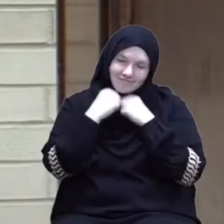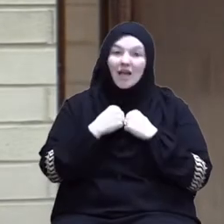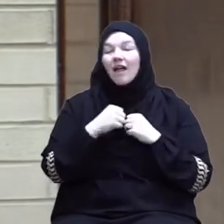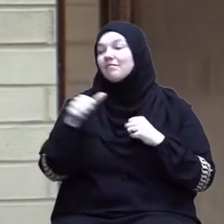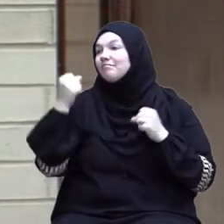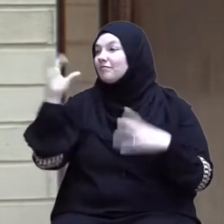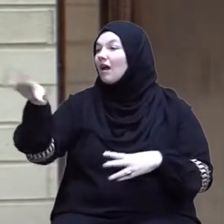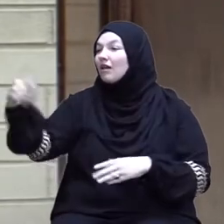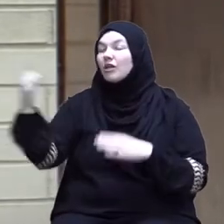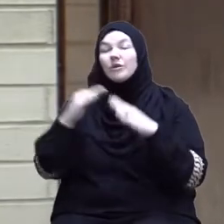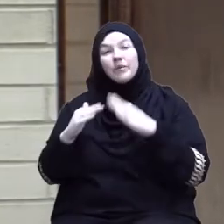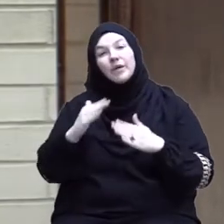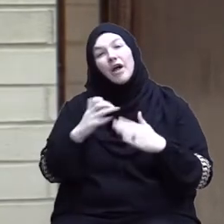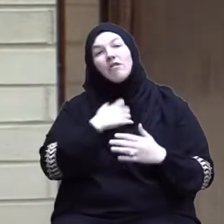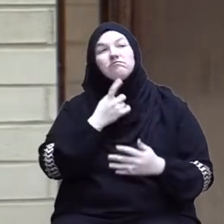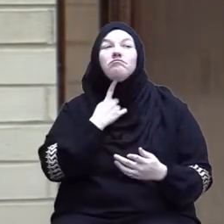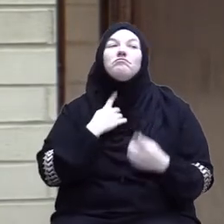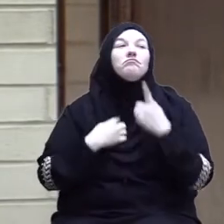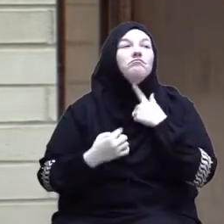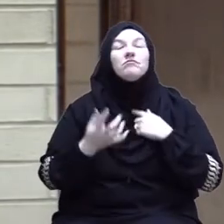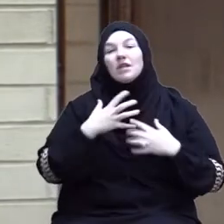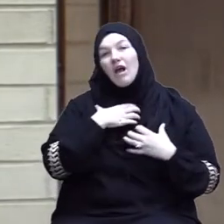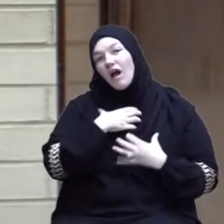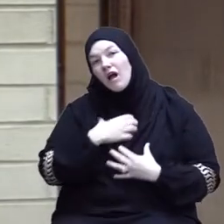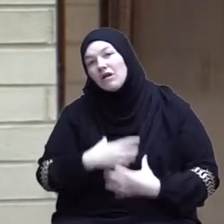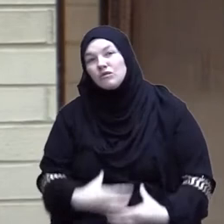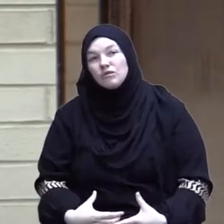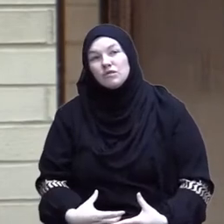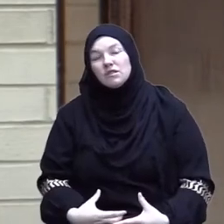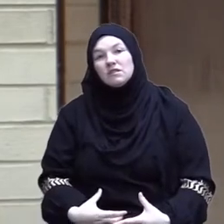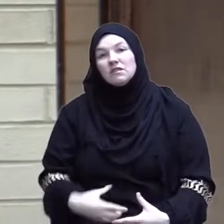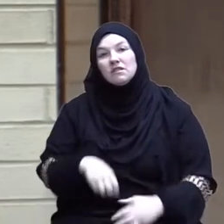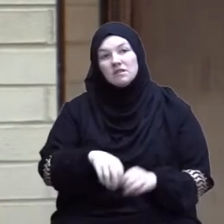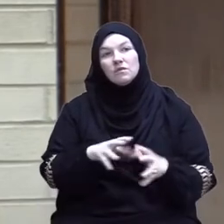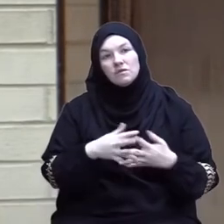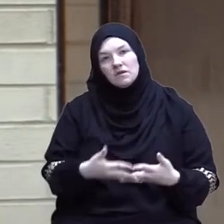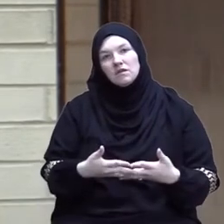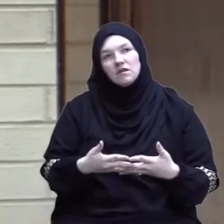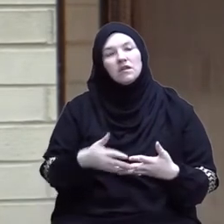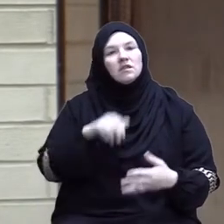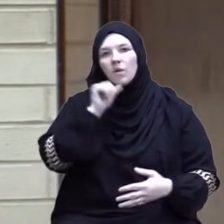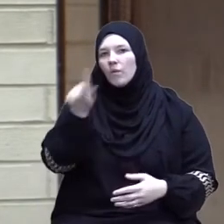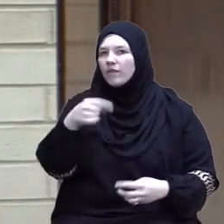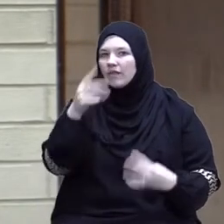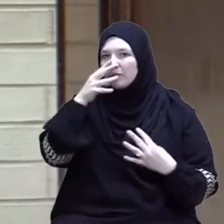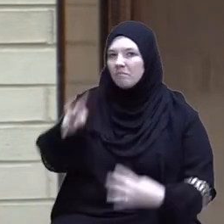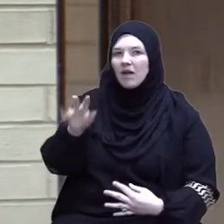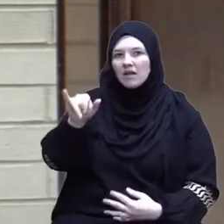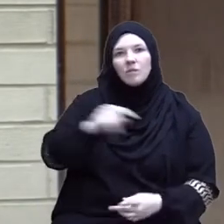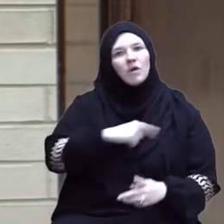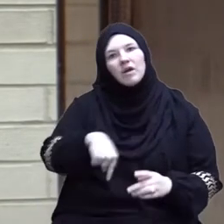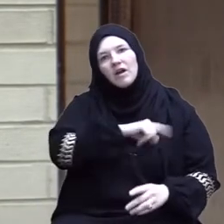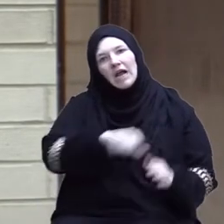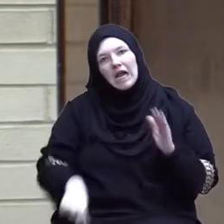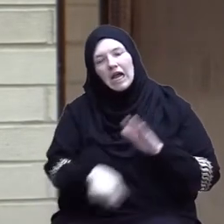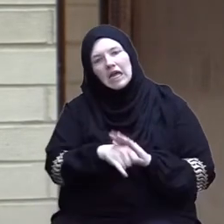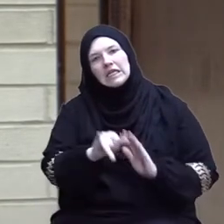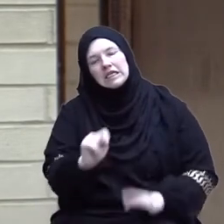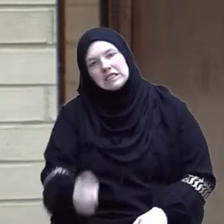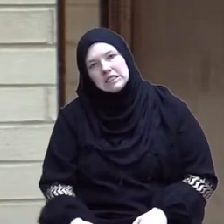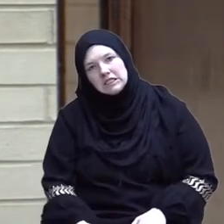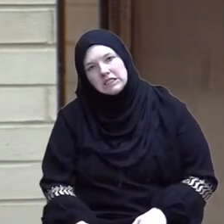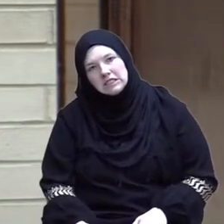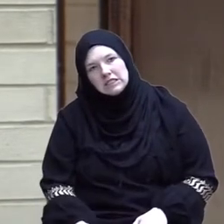Quran. And we Muslims did not only abandon it, we are hiding it. We